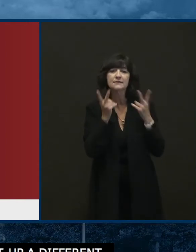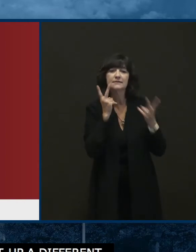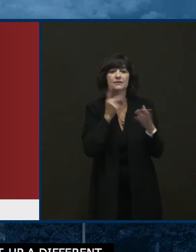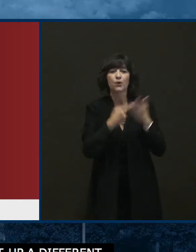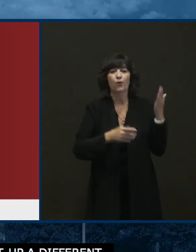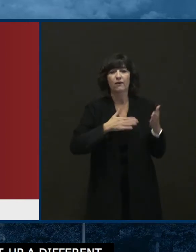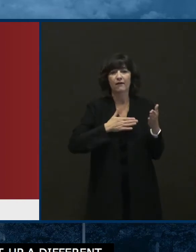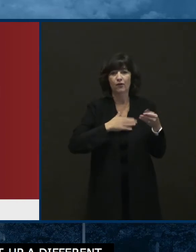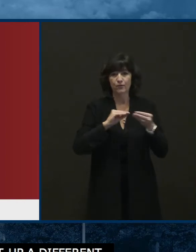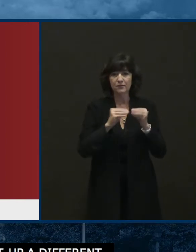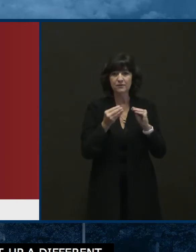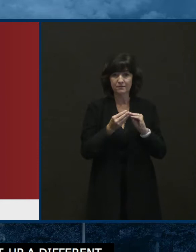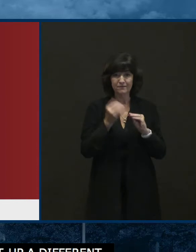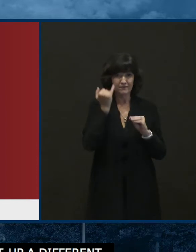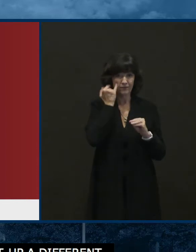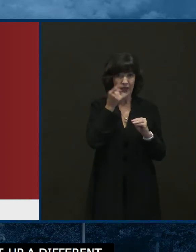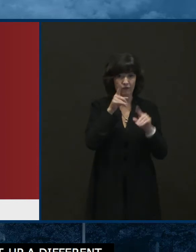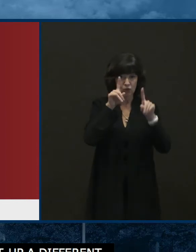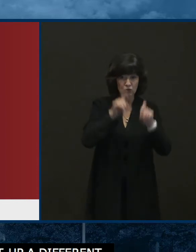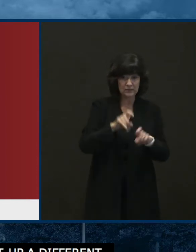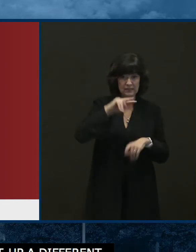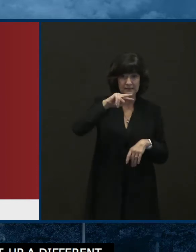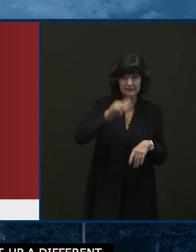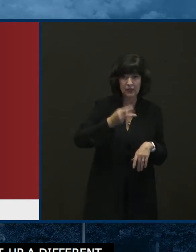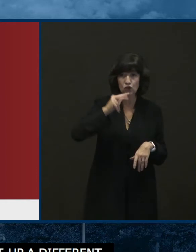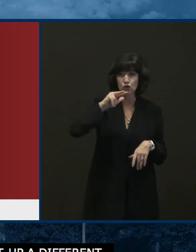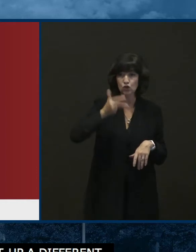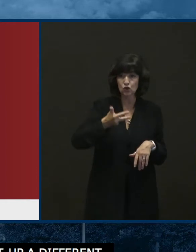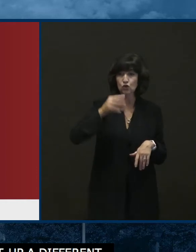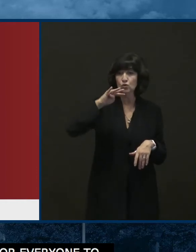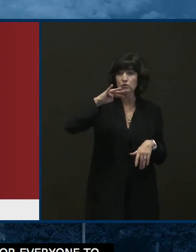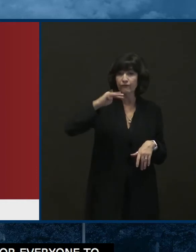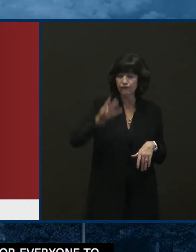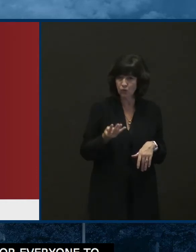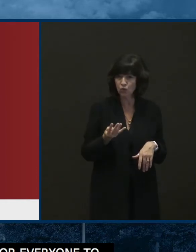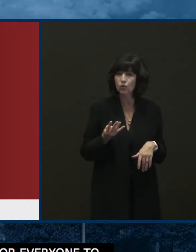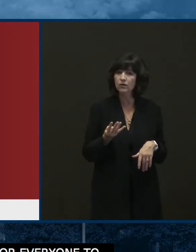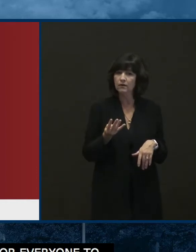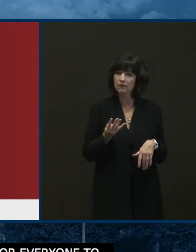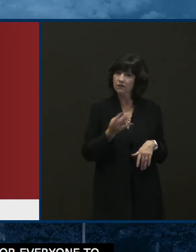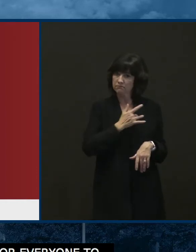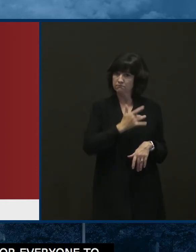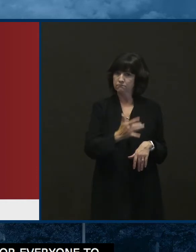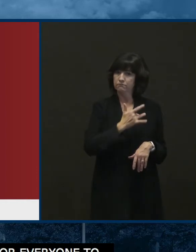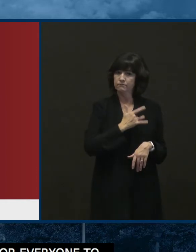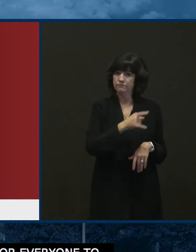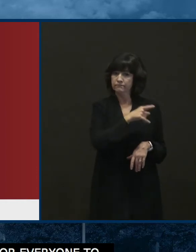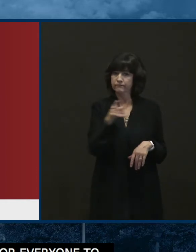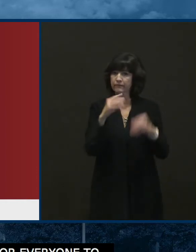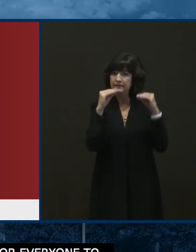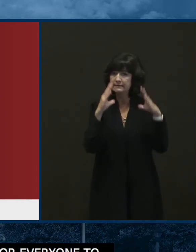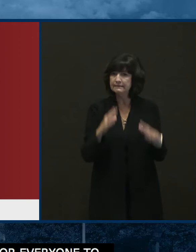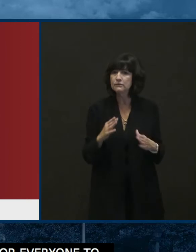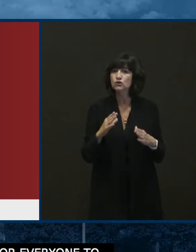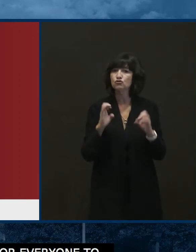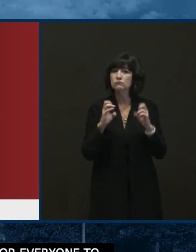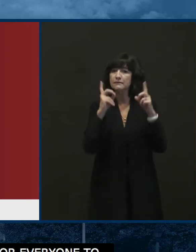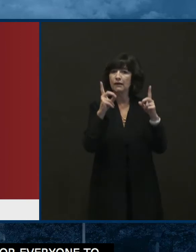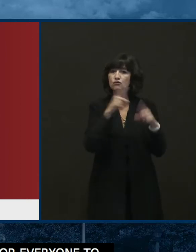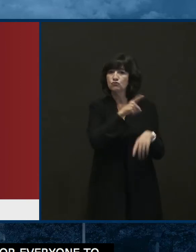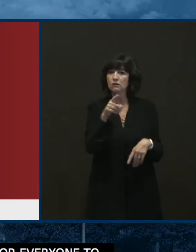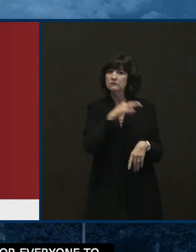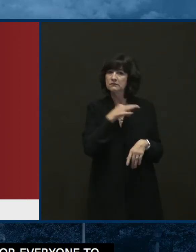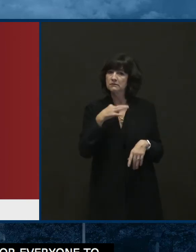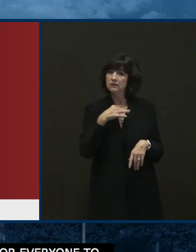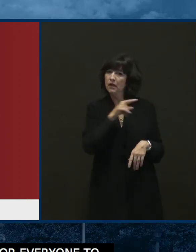test a second, a third, a fourth time, as we expect to do, particularly with teachers and educational staff, those new tests under